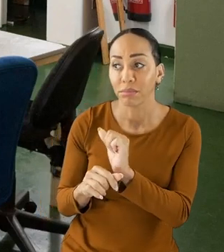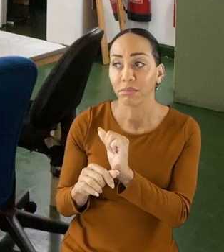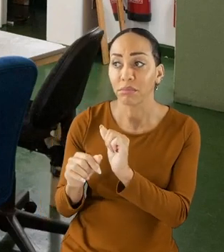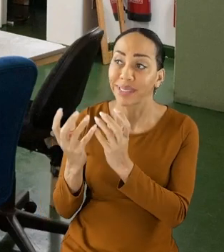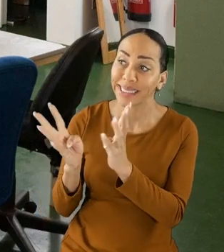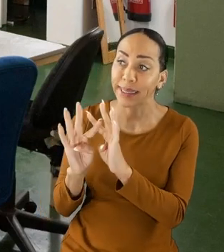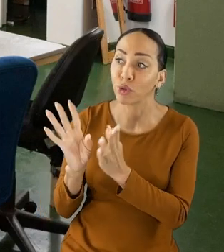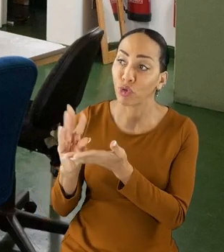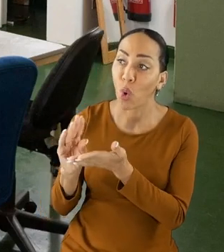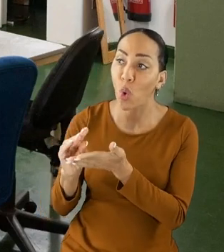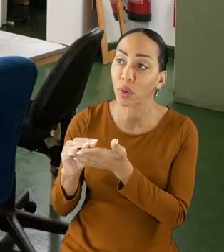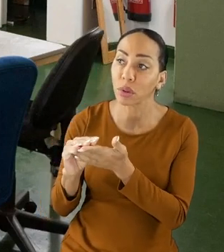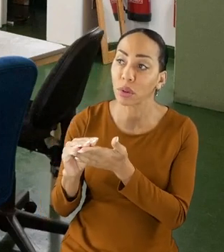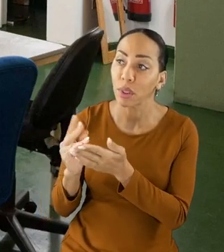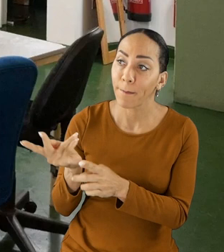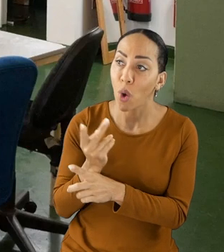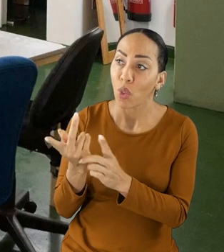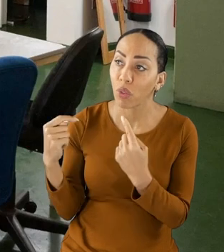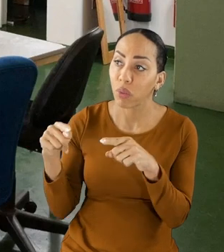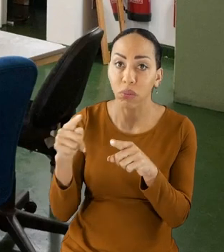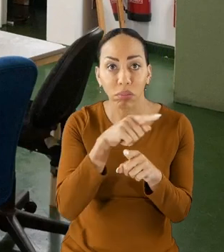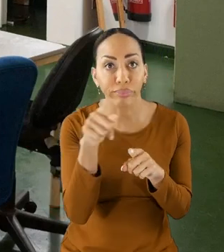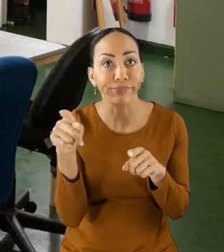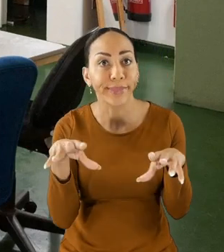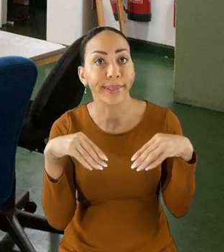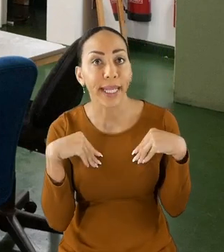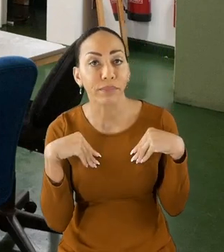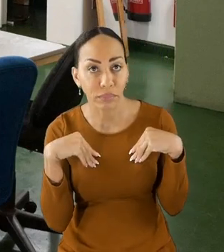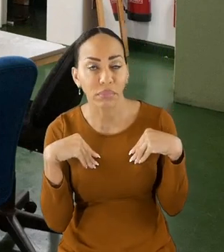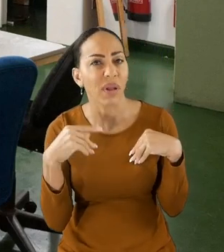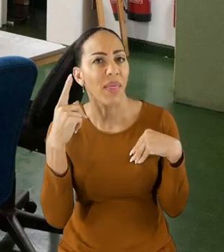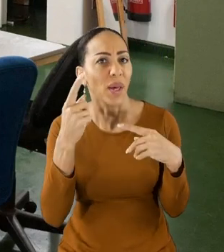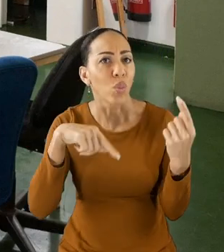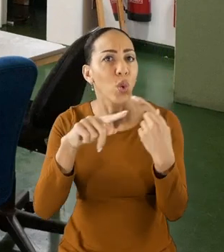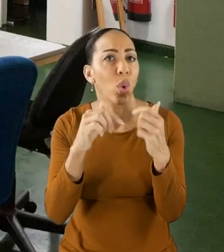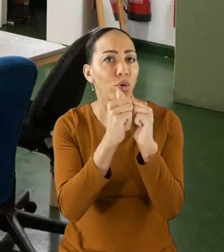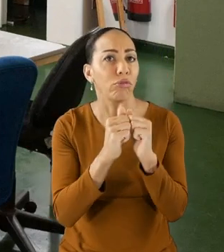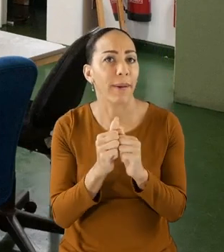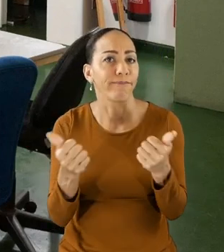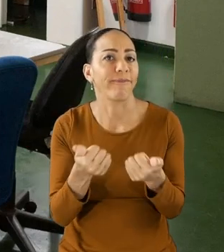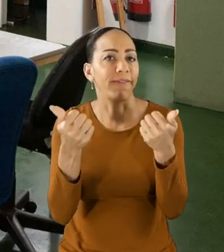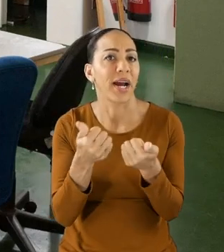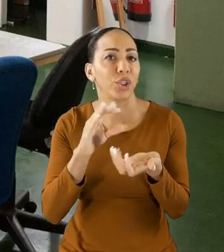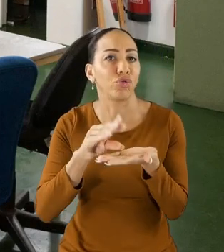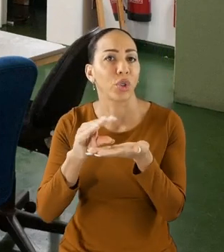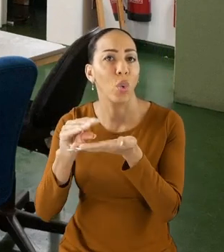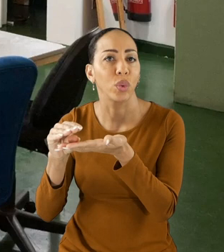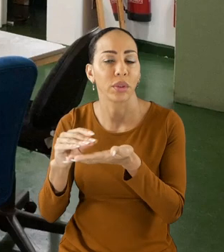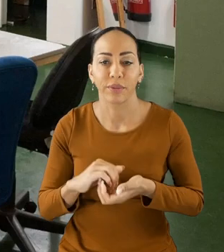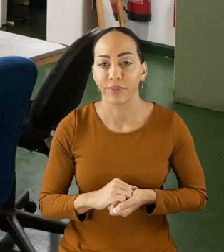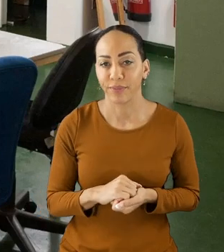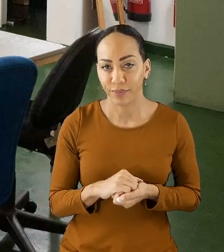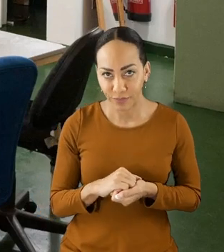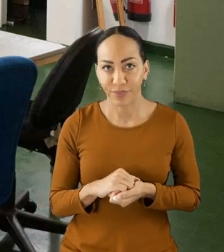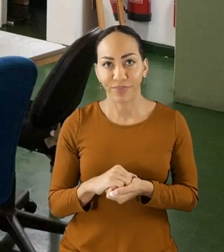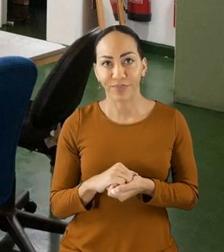If that's okay, we can record on Teams as well. That'd be fantastic if everyone's happy with that. I think we all are.